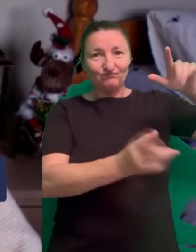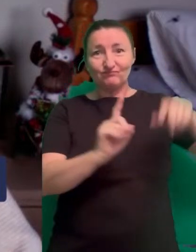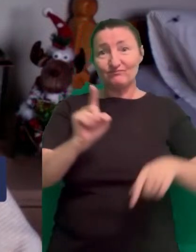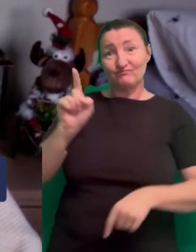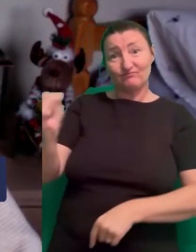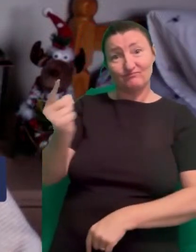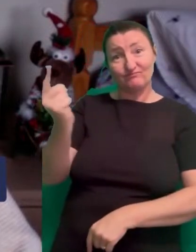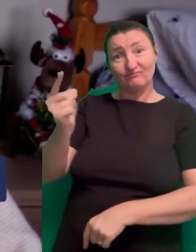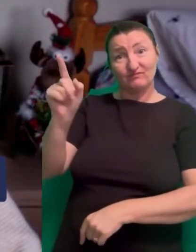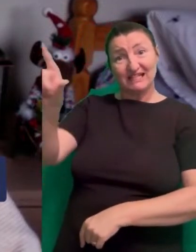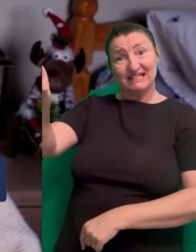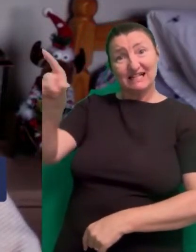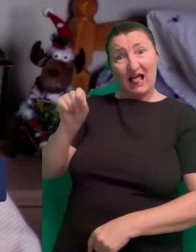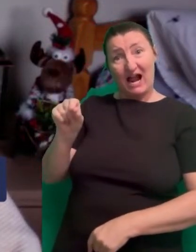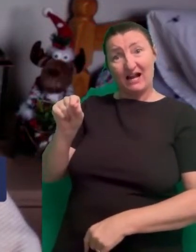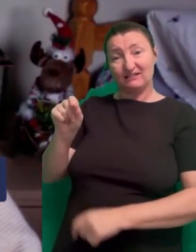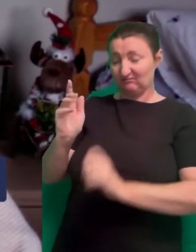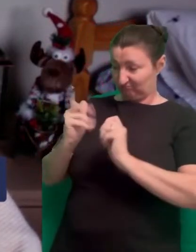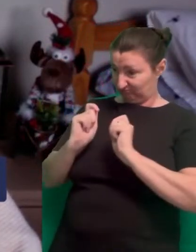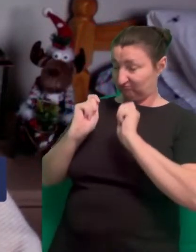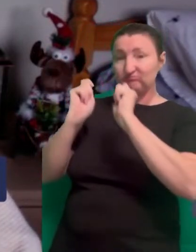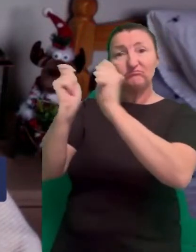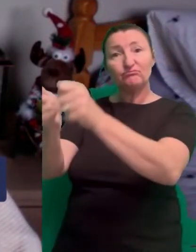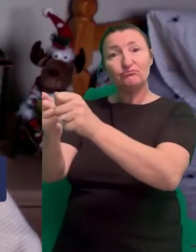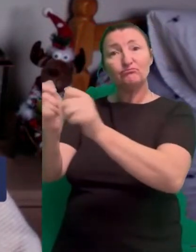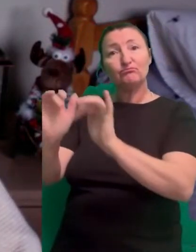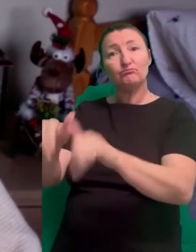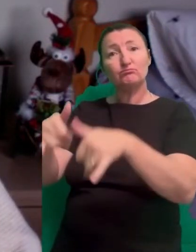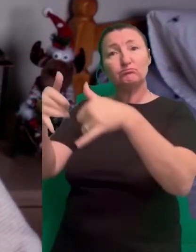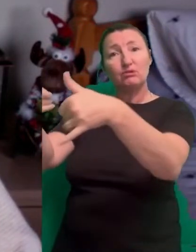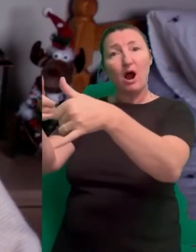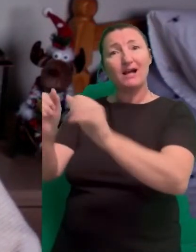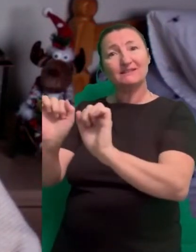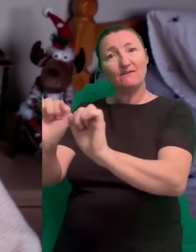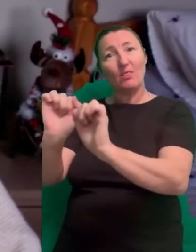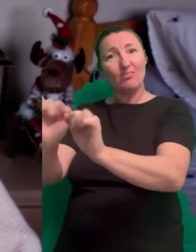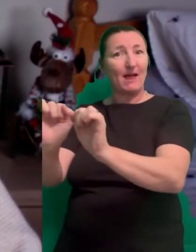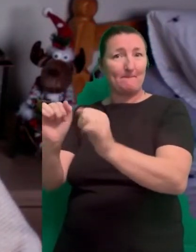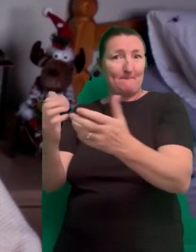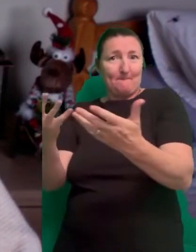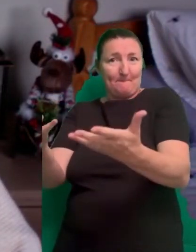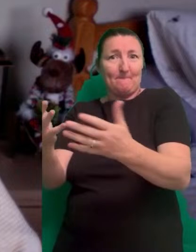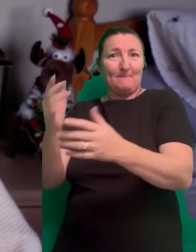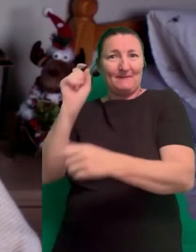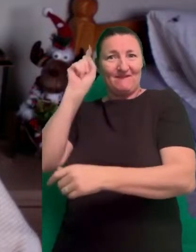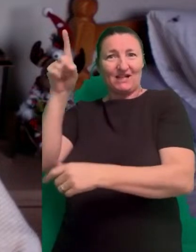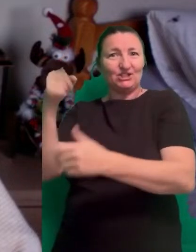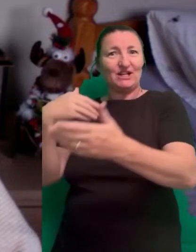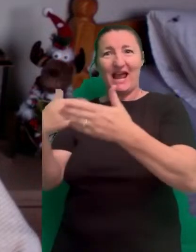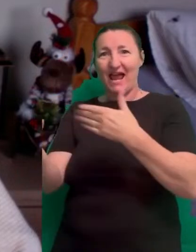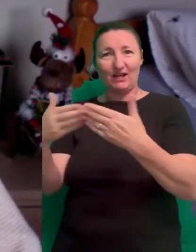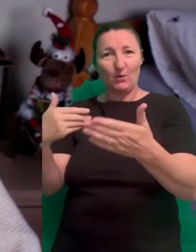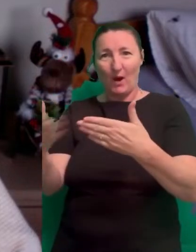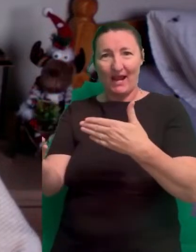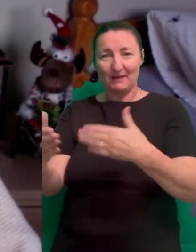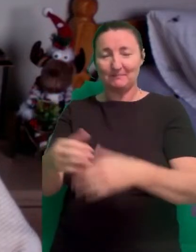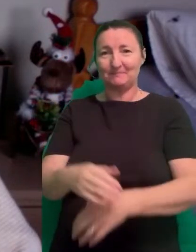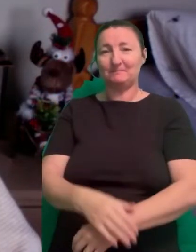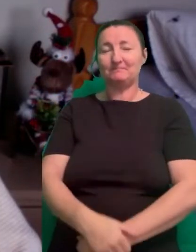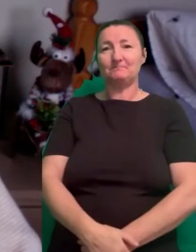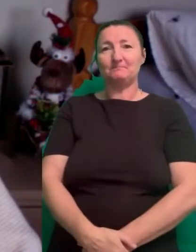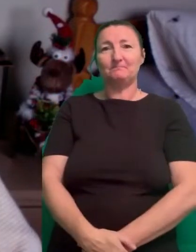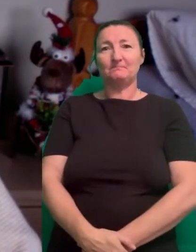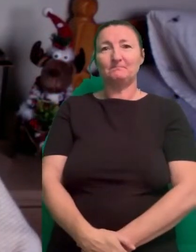selected to receive a prize for their award anyway from the judges this year.